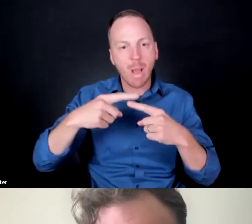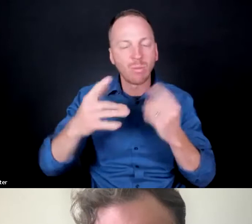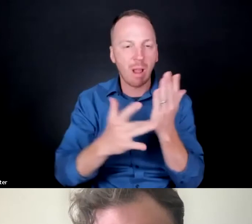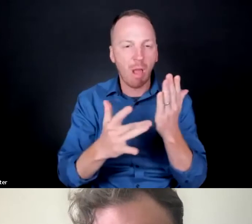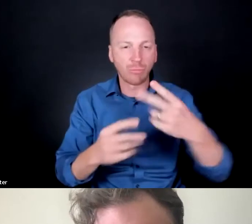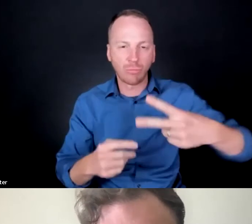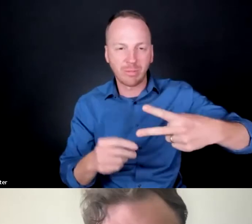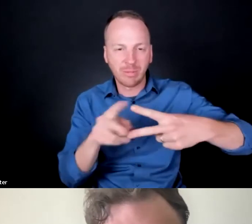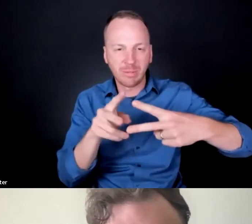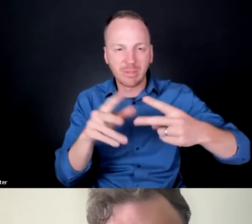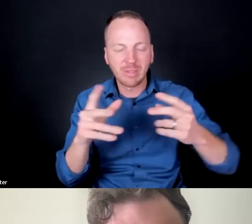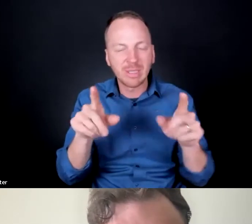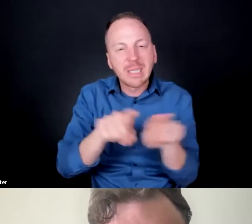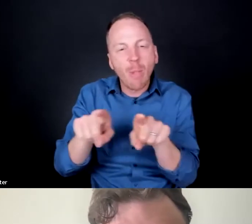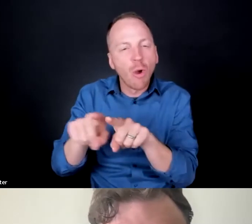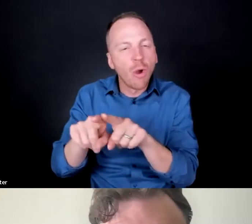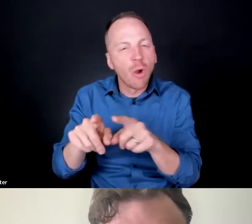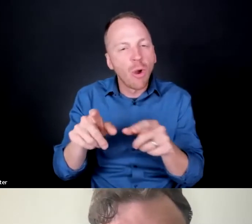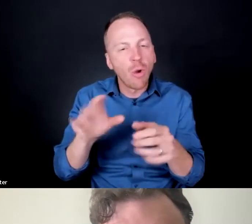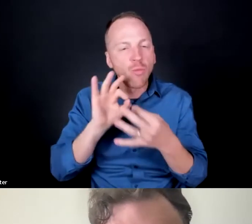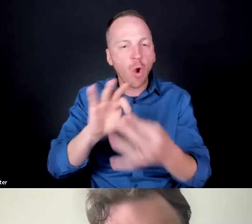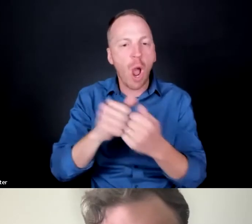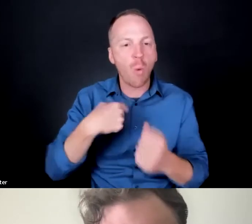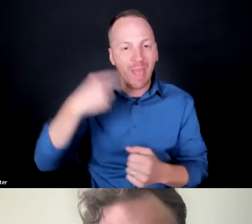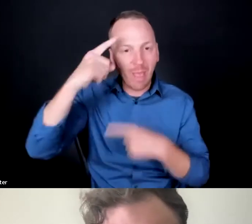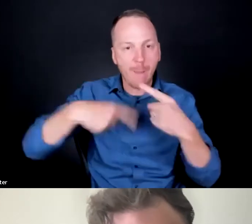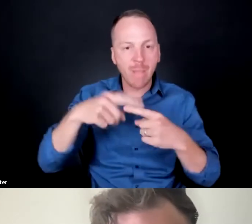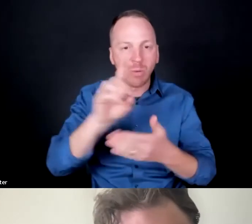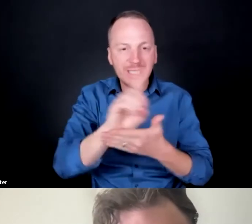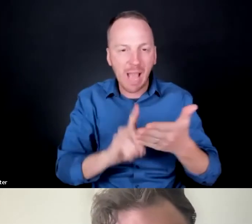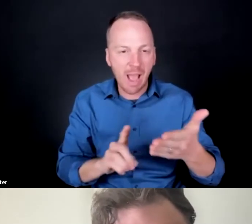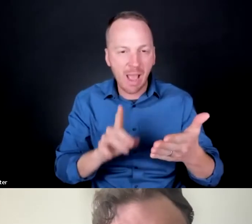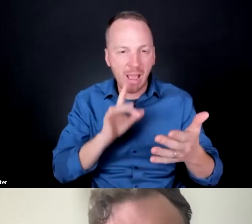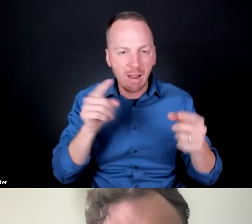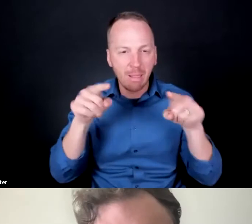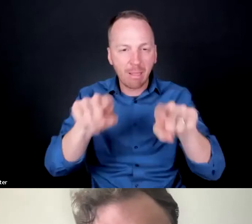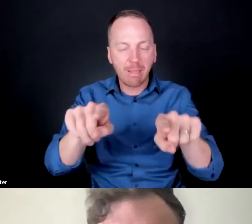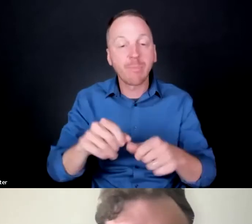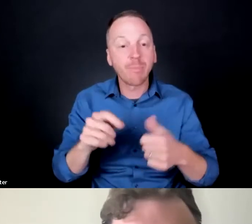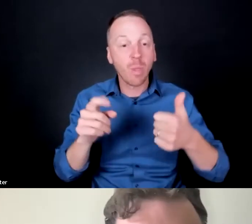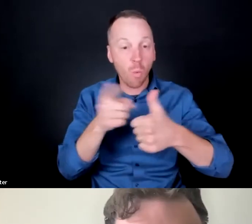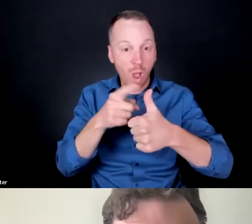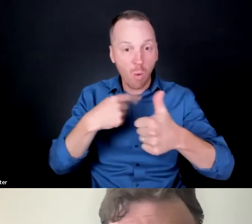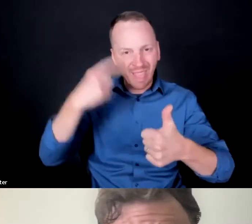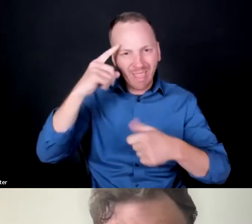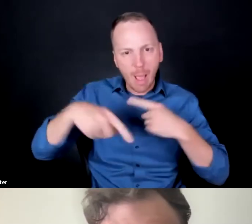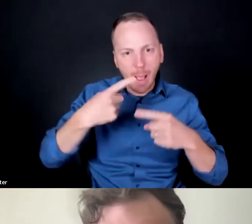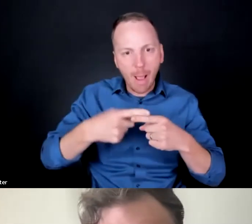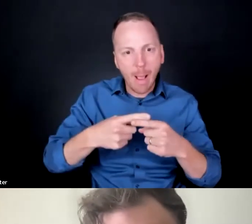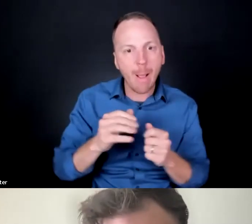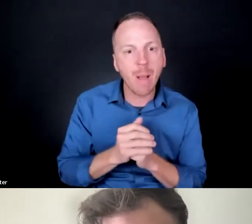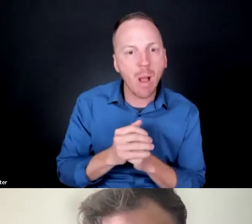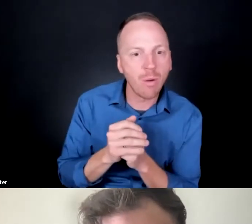it's similar regarding how we can think about design. On one hand, we can think about it as